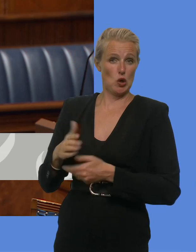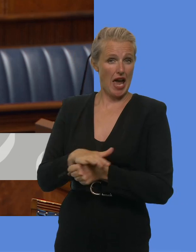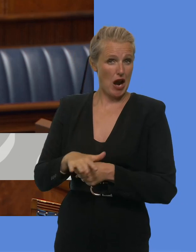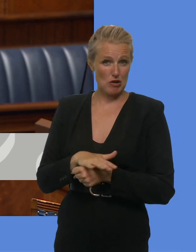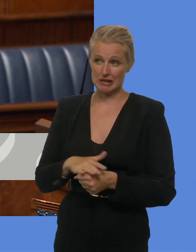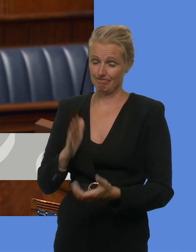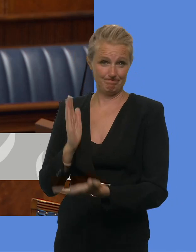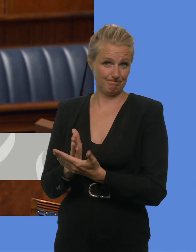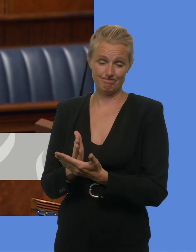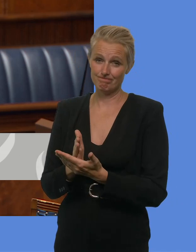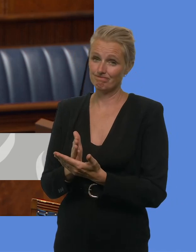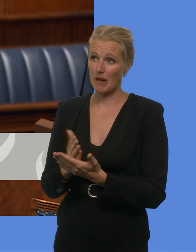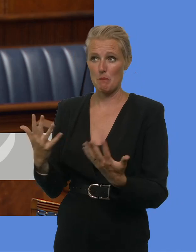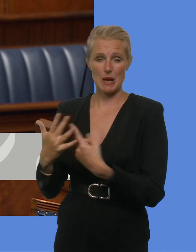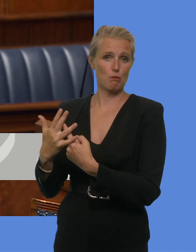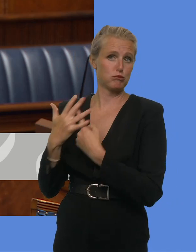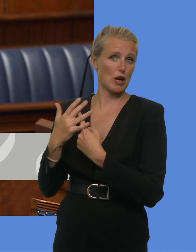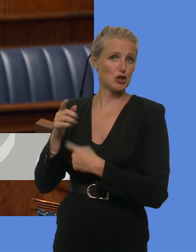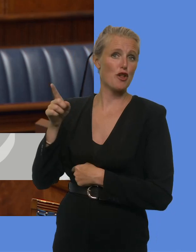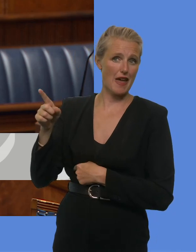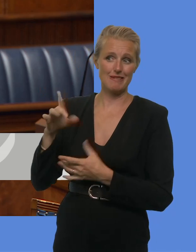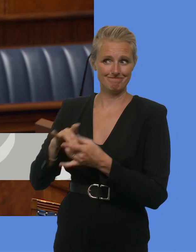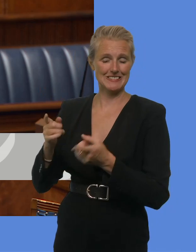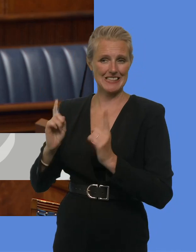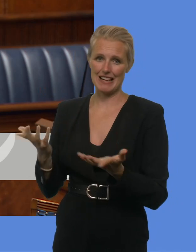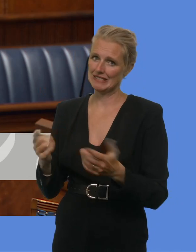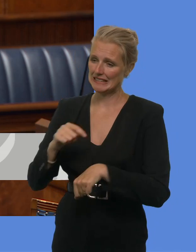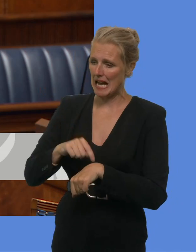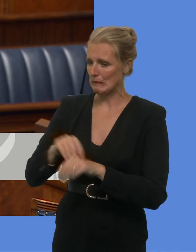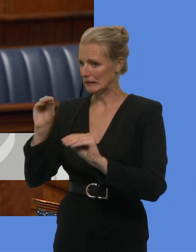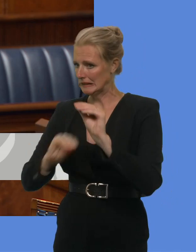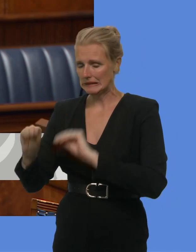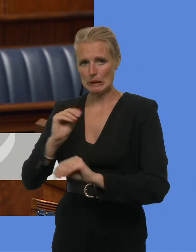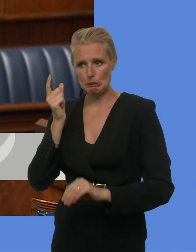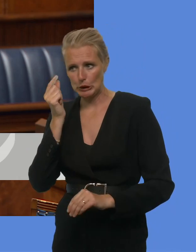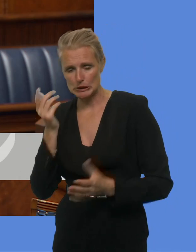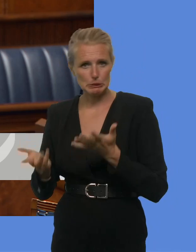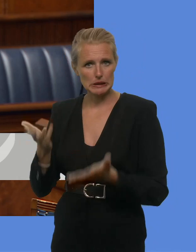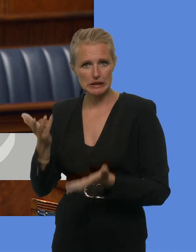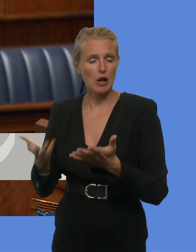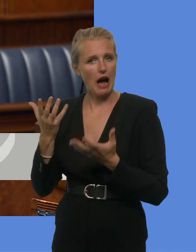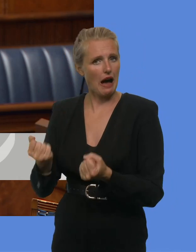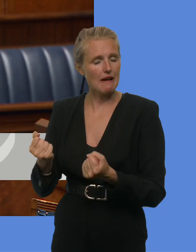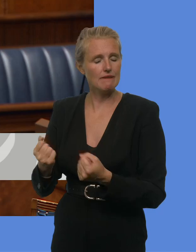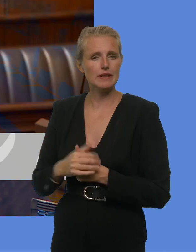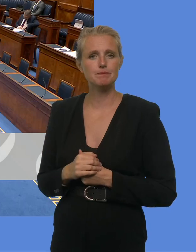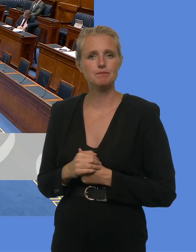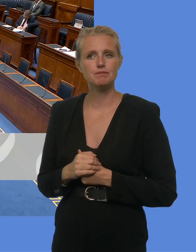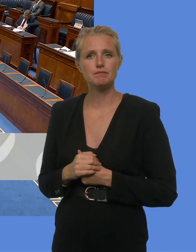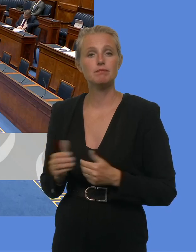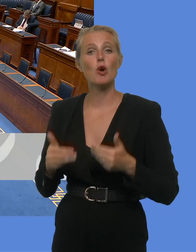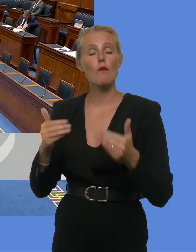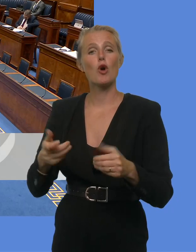no doubt that there is a pressure there in terms of staffing time and the capability of trying to assess all of that. Move on